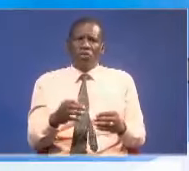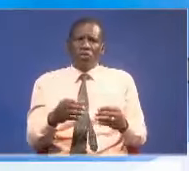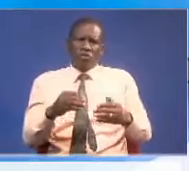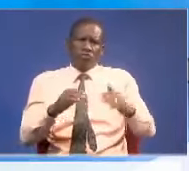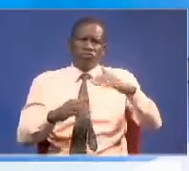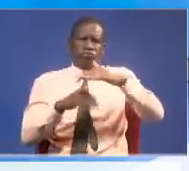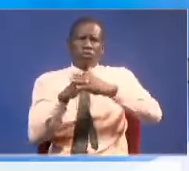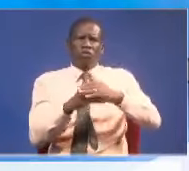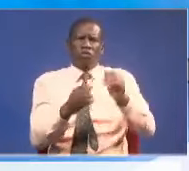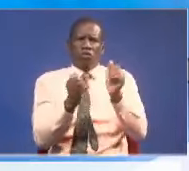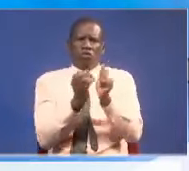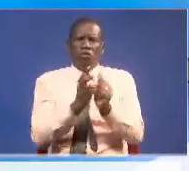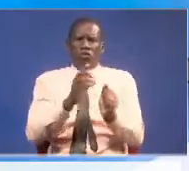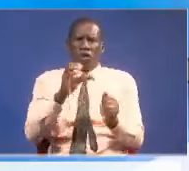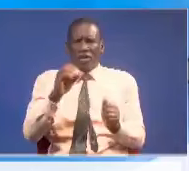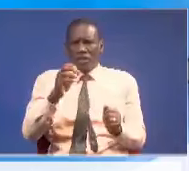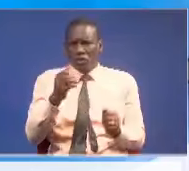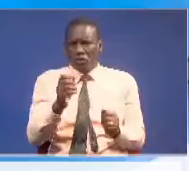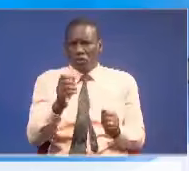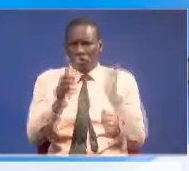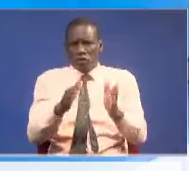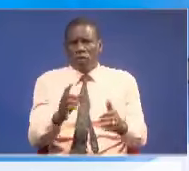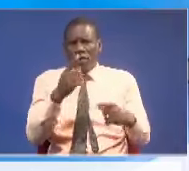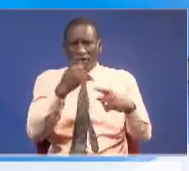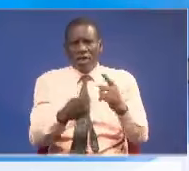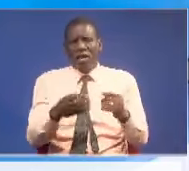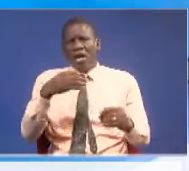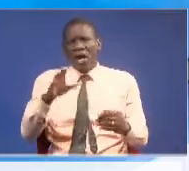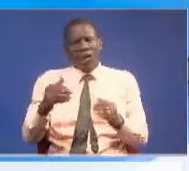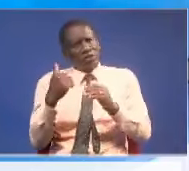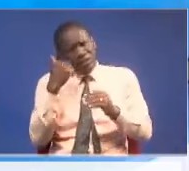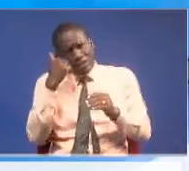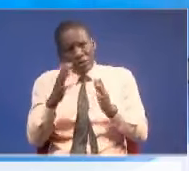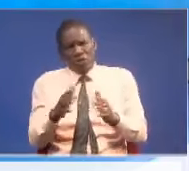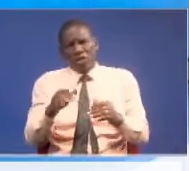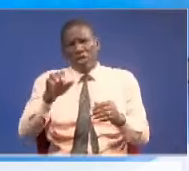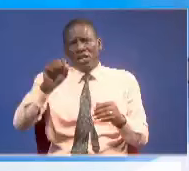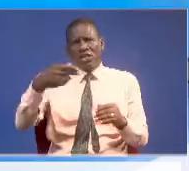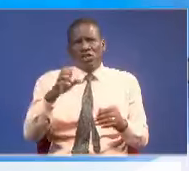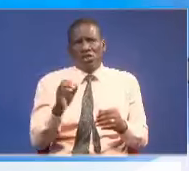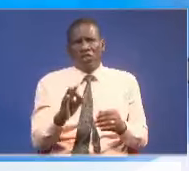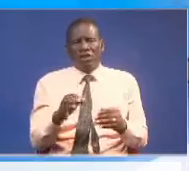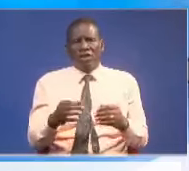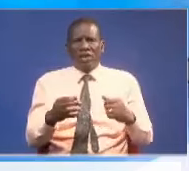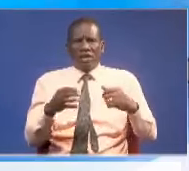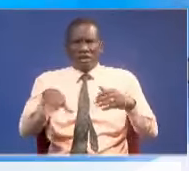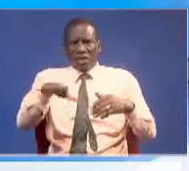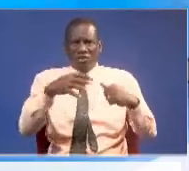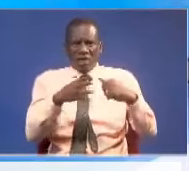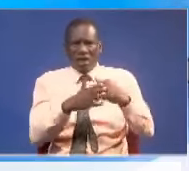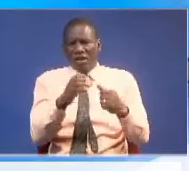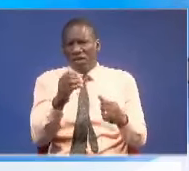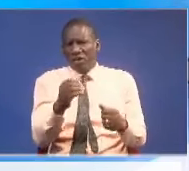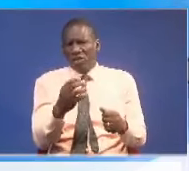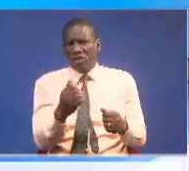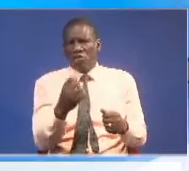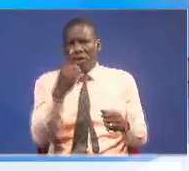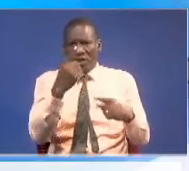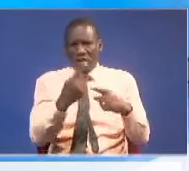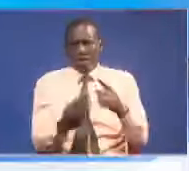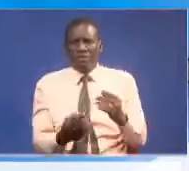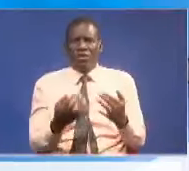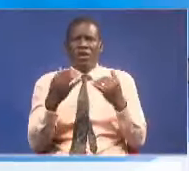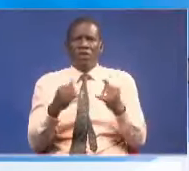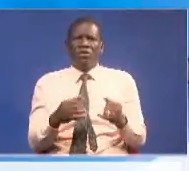per person per year, while the outpatient rate under SHIF is about 900 shillings per annum.